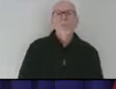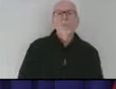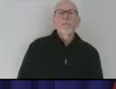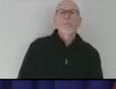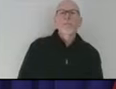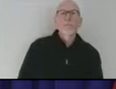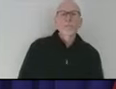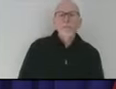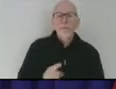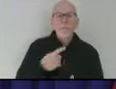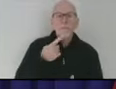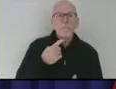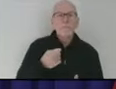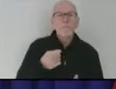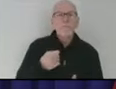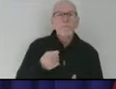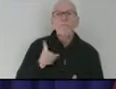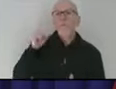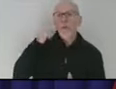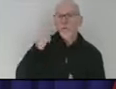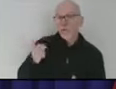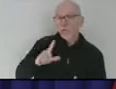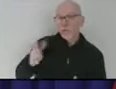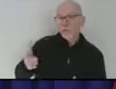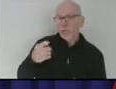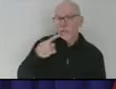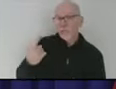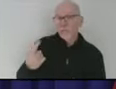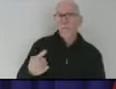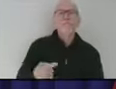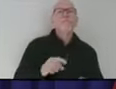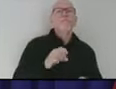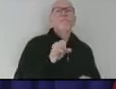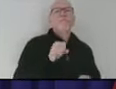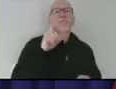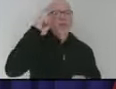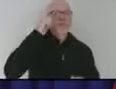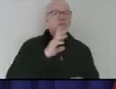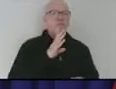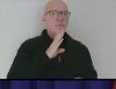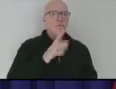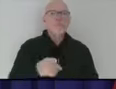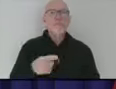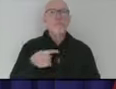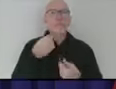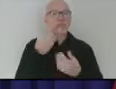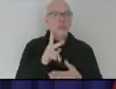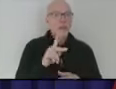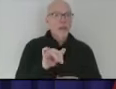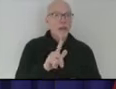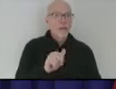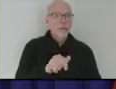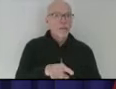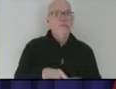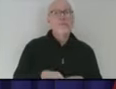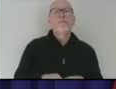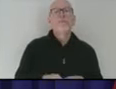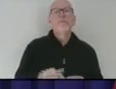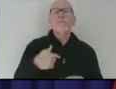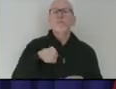I'm sorry. Oh, Governor, you have... Yeah, I would just say, Kayla, as well, that